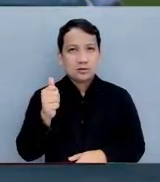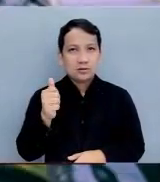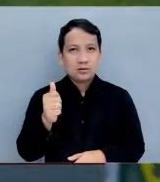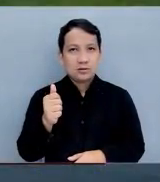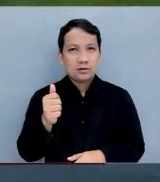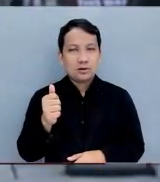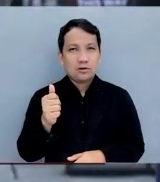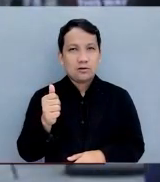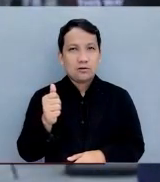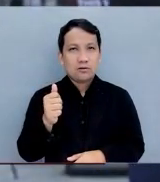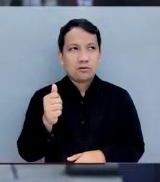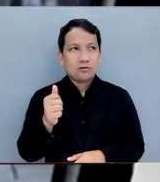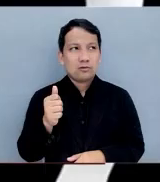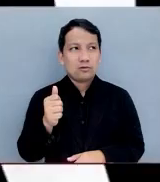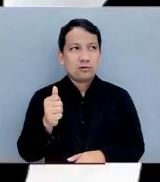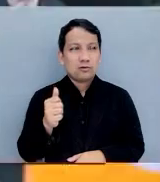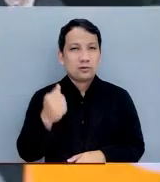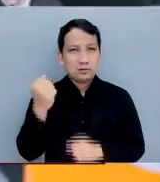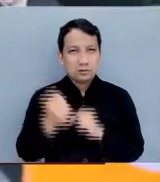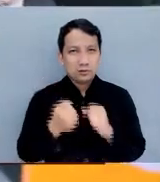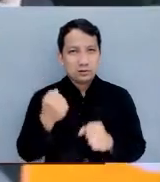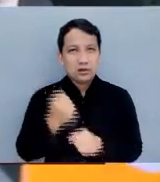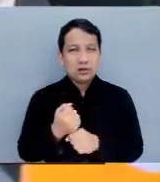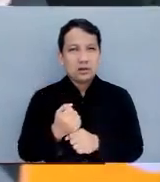this year.